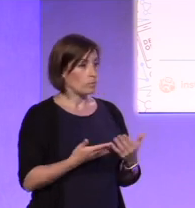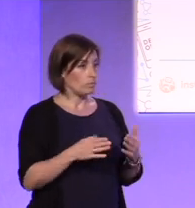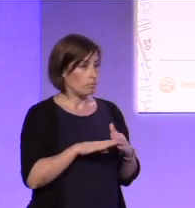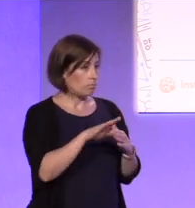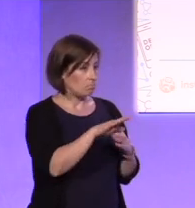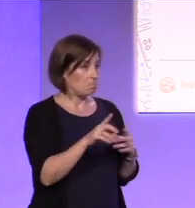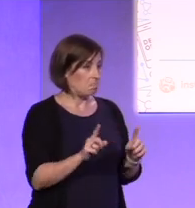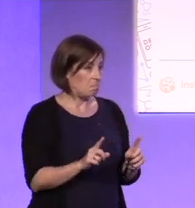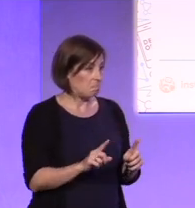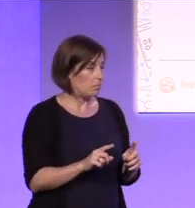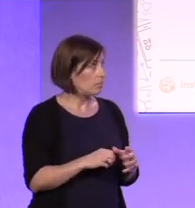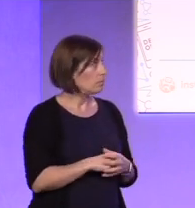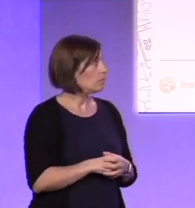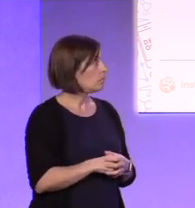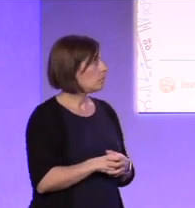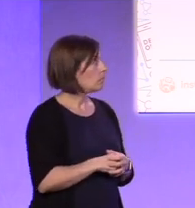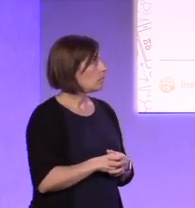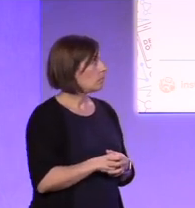you never settle.